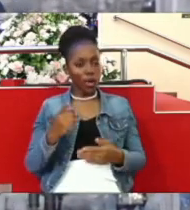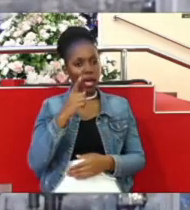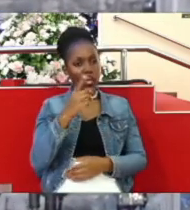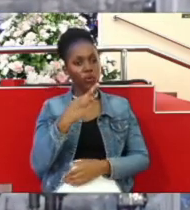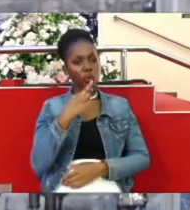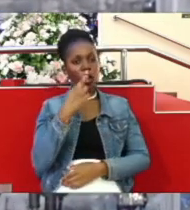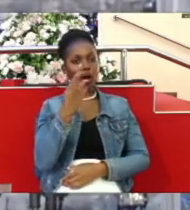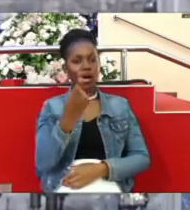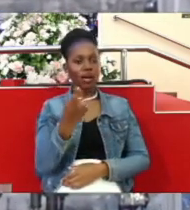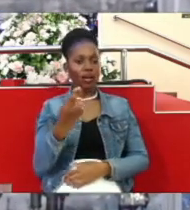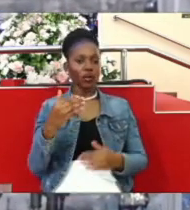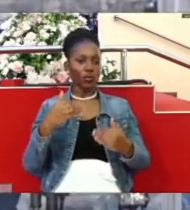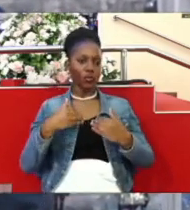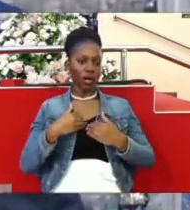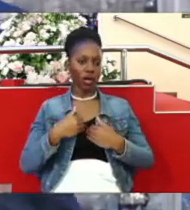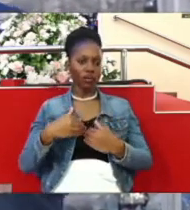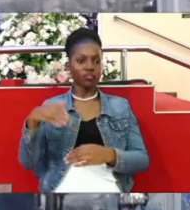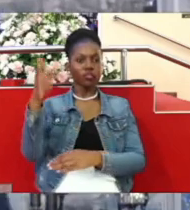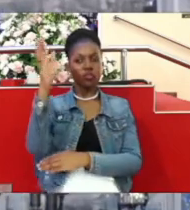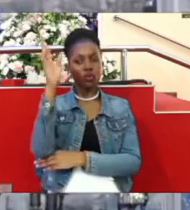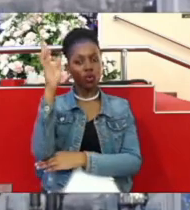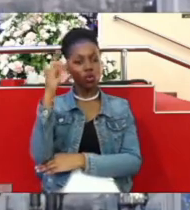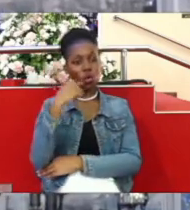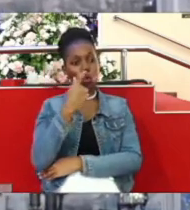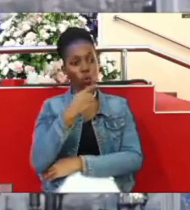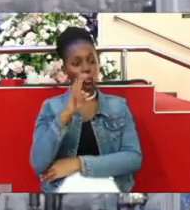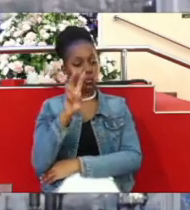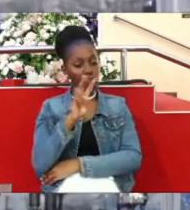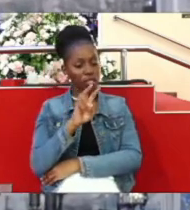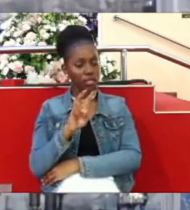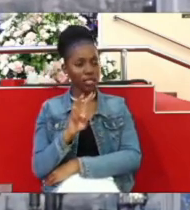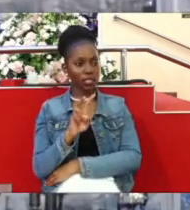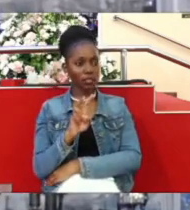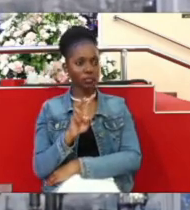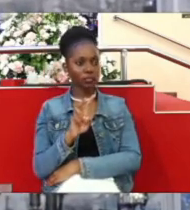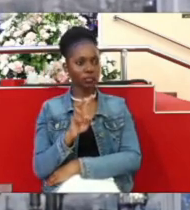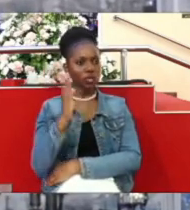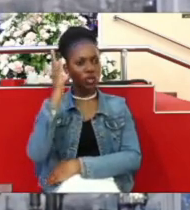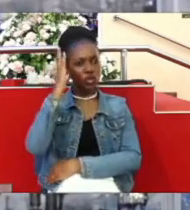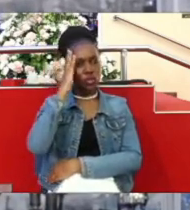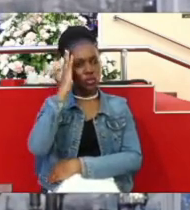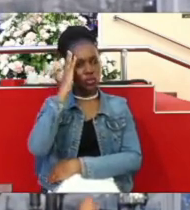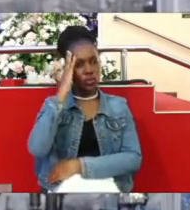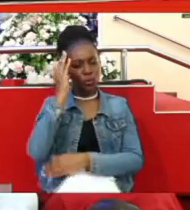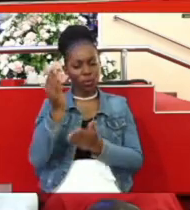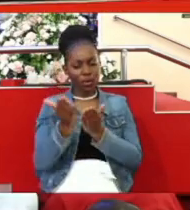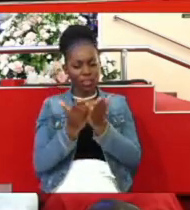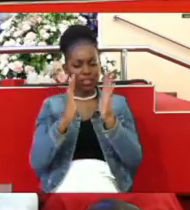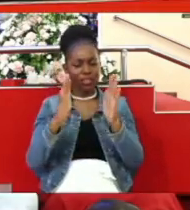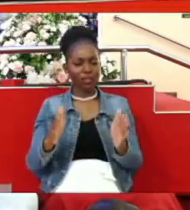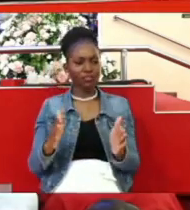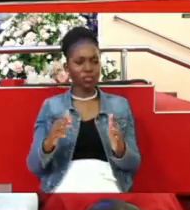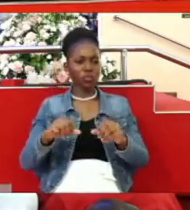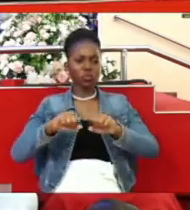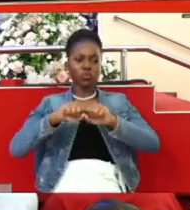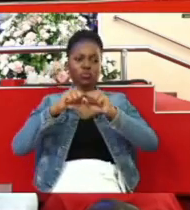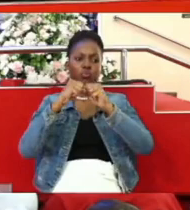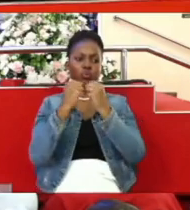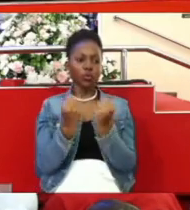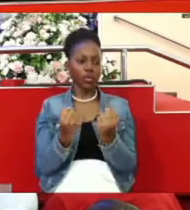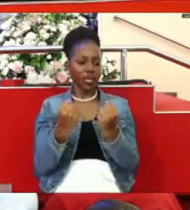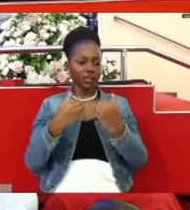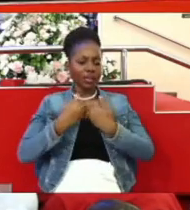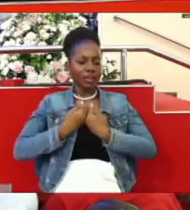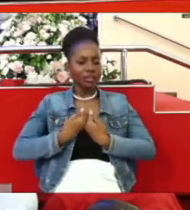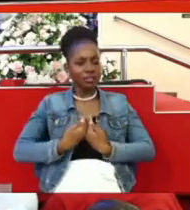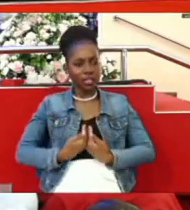There is a God that is seeing you. Kuna Mungu ambaye anakuona. You know, Hagar was dejected and broken. Hagar alikuwa anajihisi